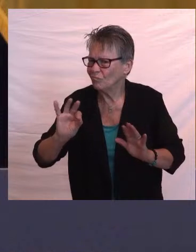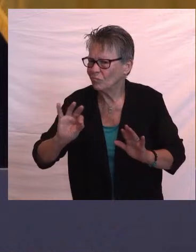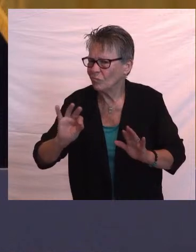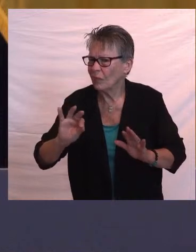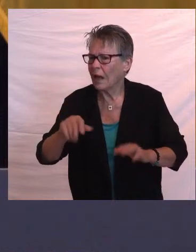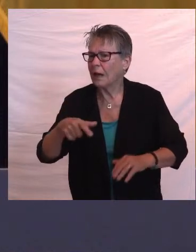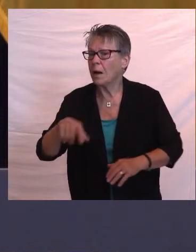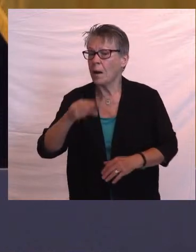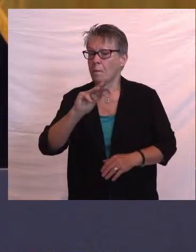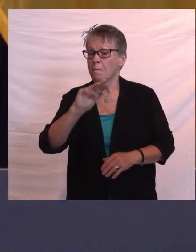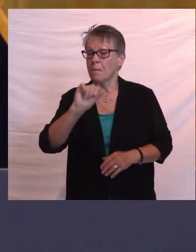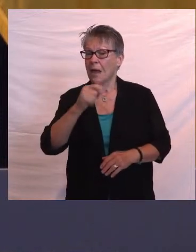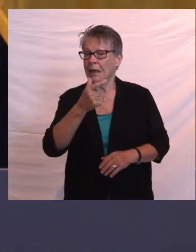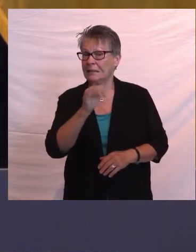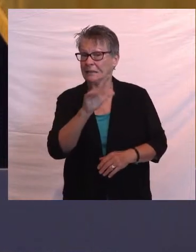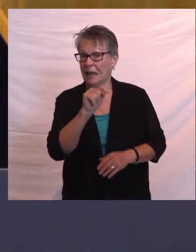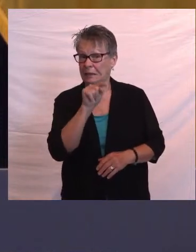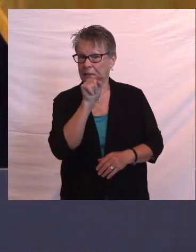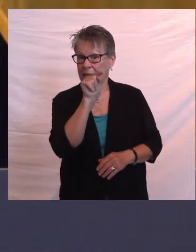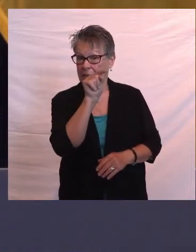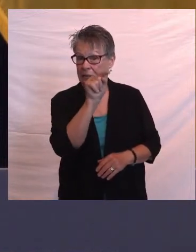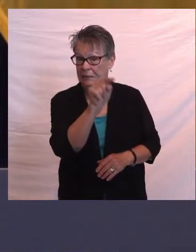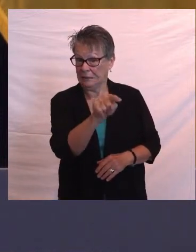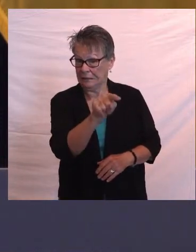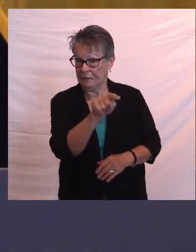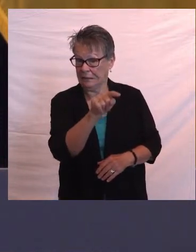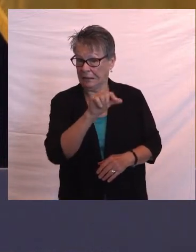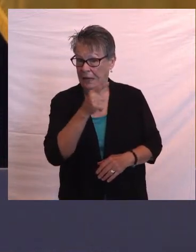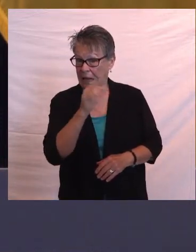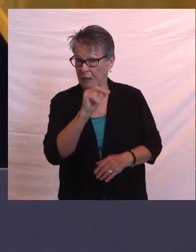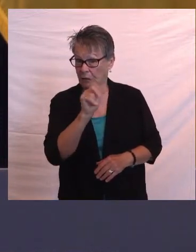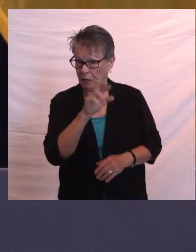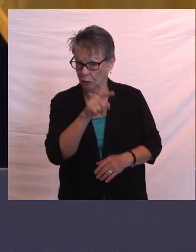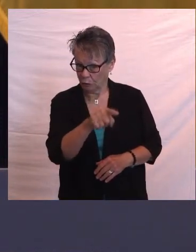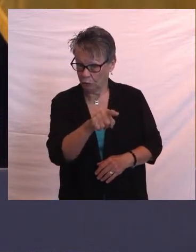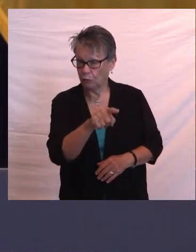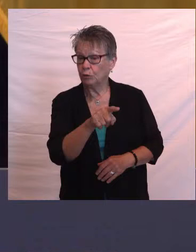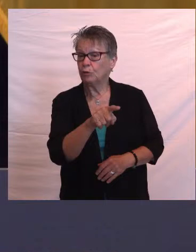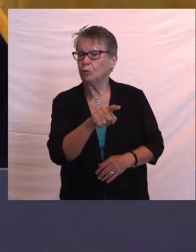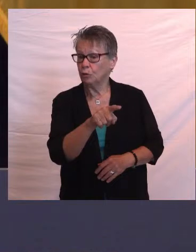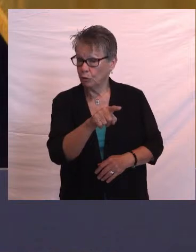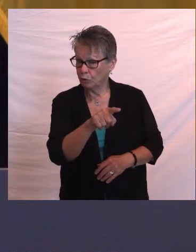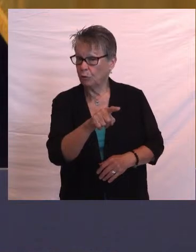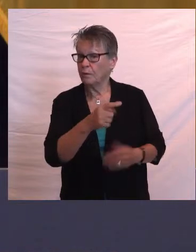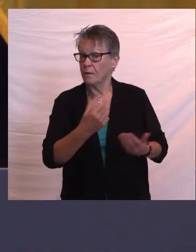underscore. We're working with all 21 counties so that there's at least one significant